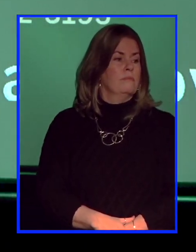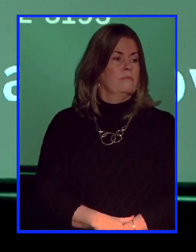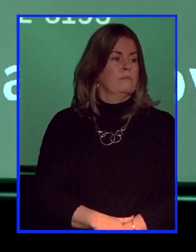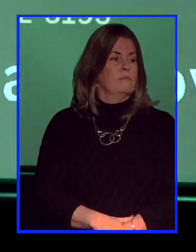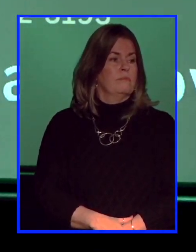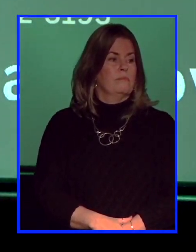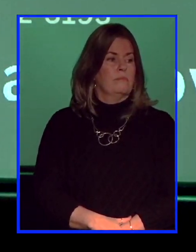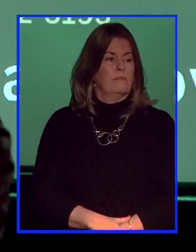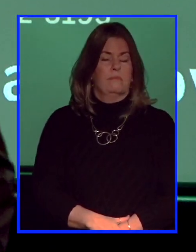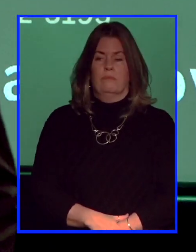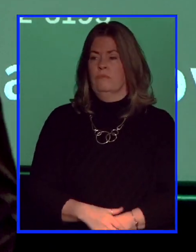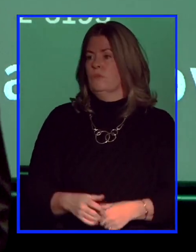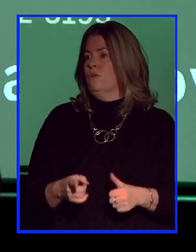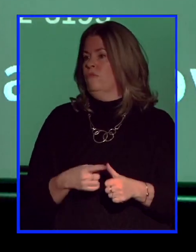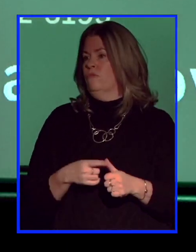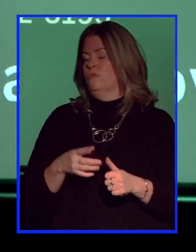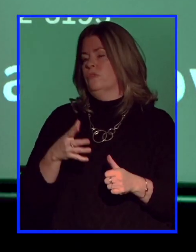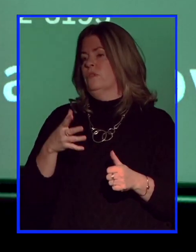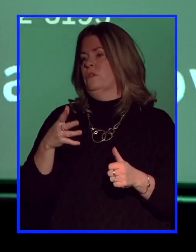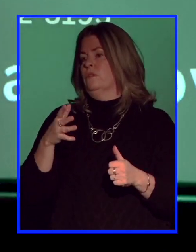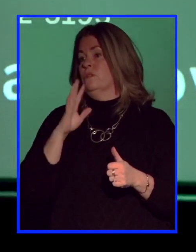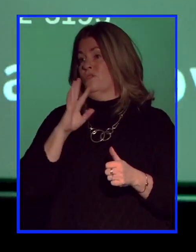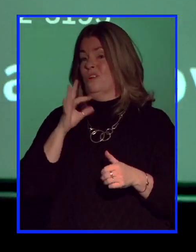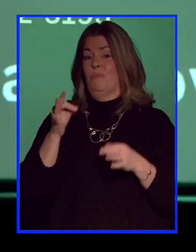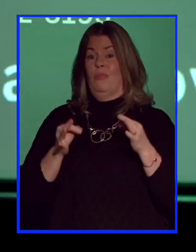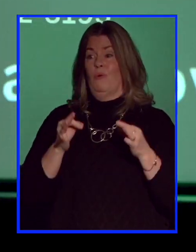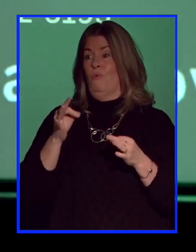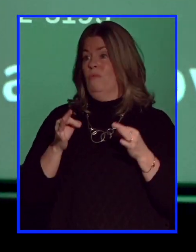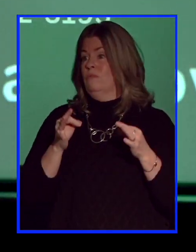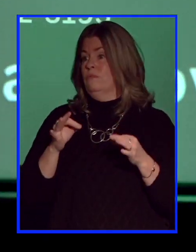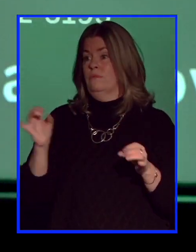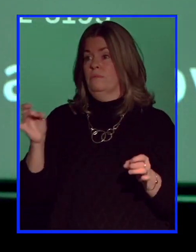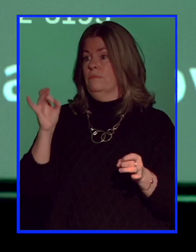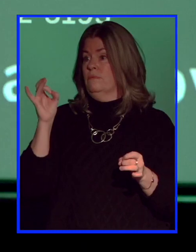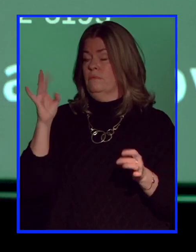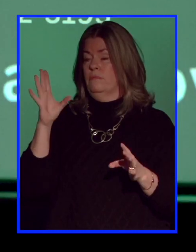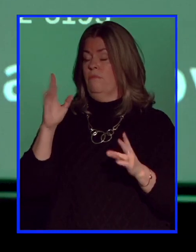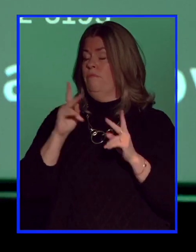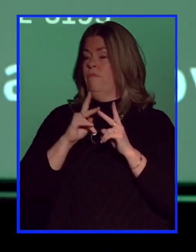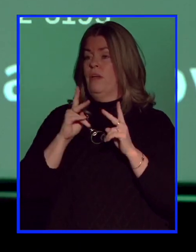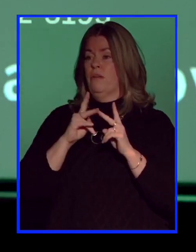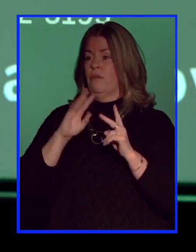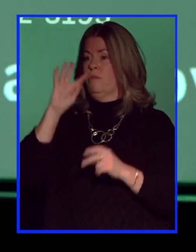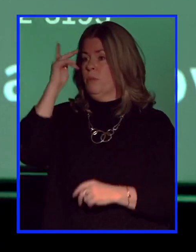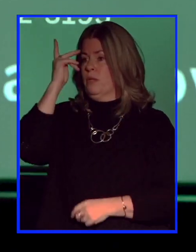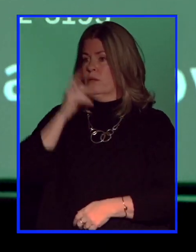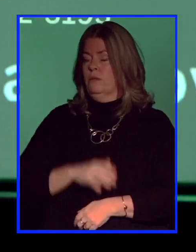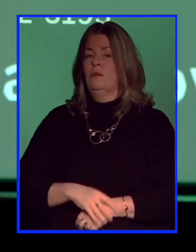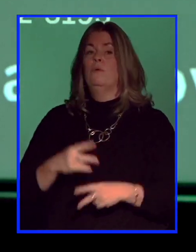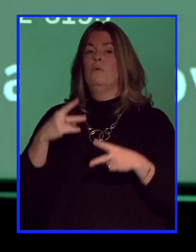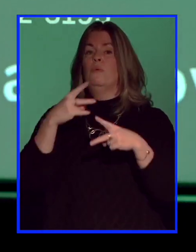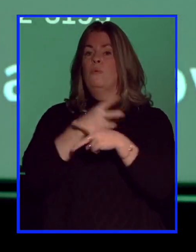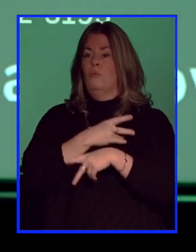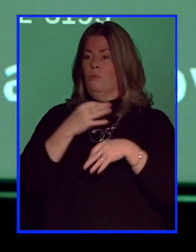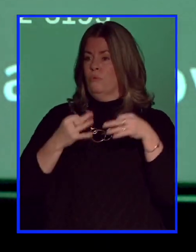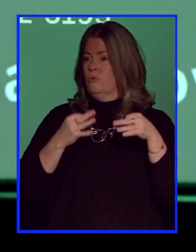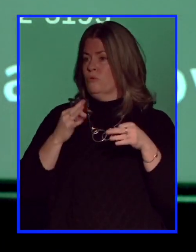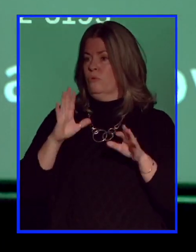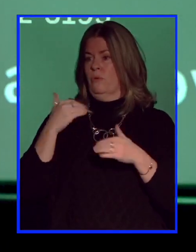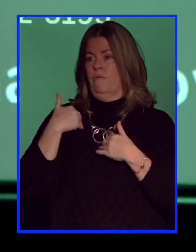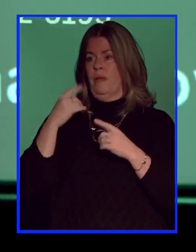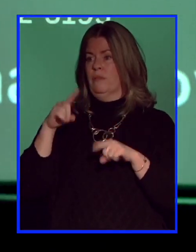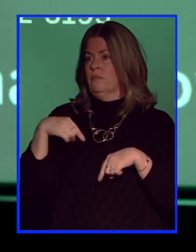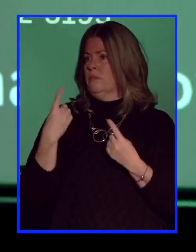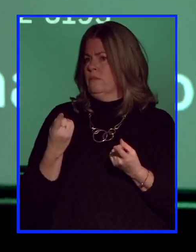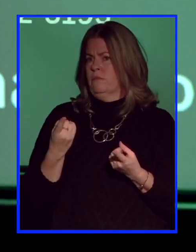First of all, let's talk about the court. The court's outrageous. Okay, it's become very politicized. It's the worst court we've had since pre-Civil